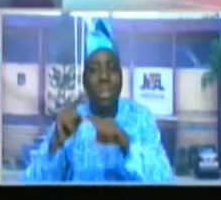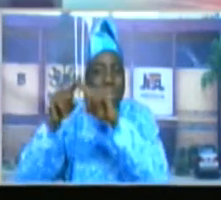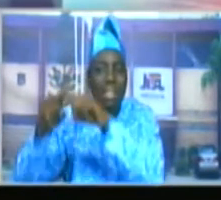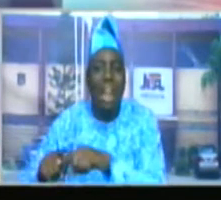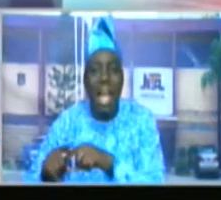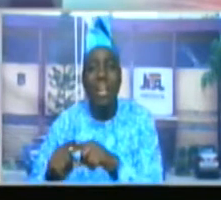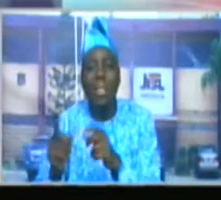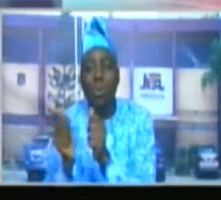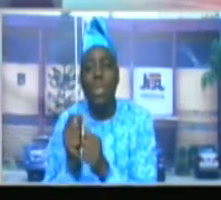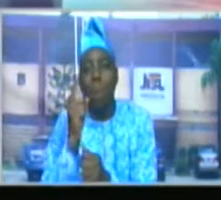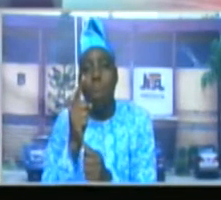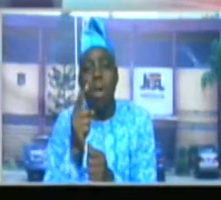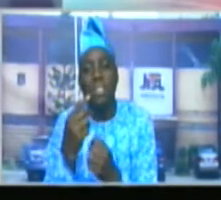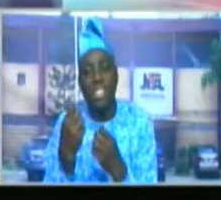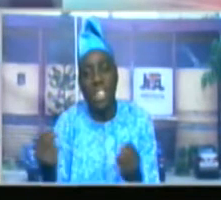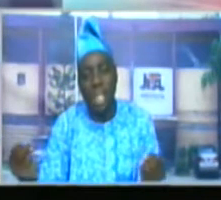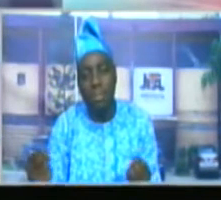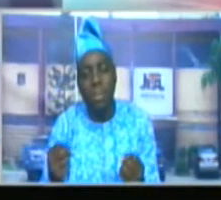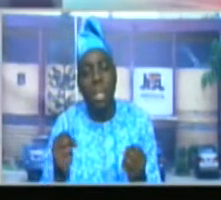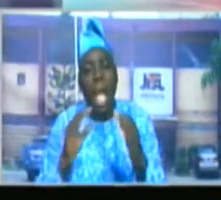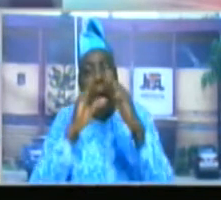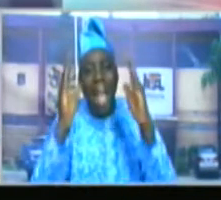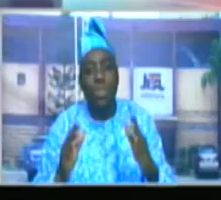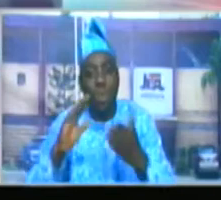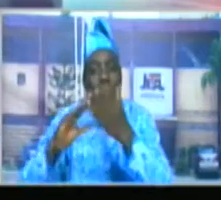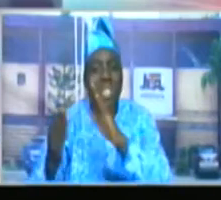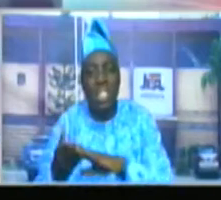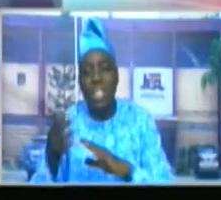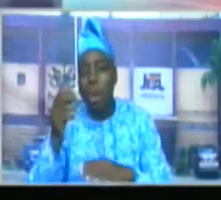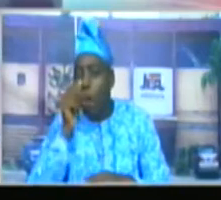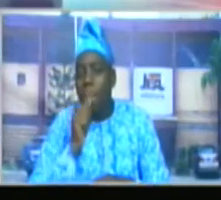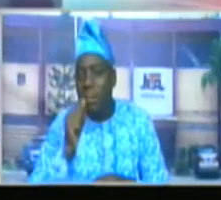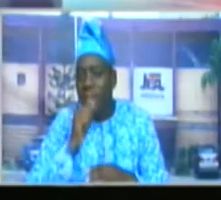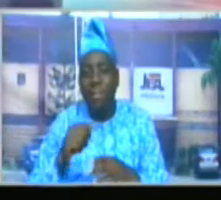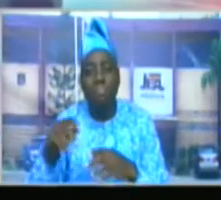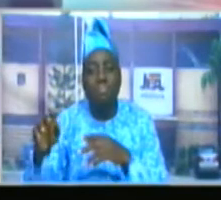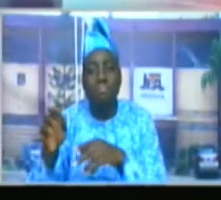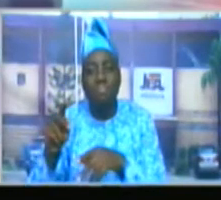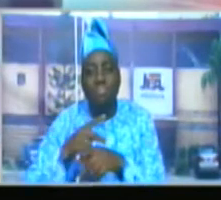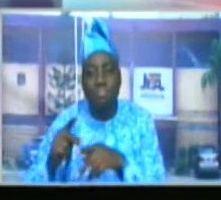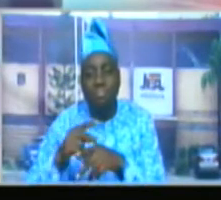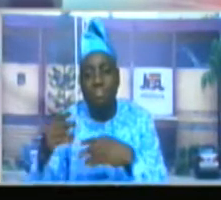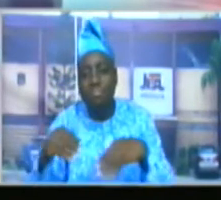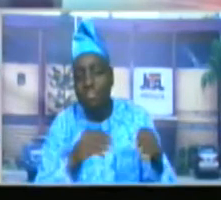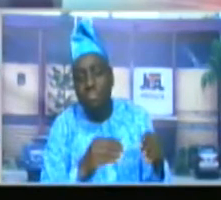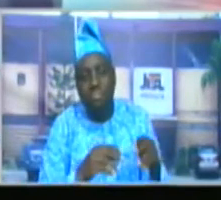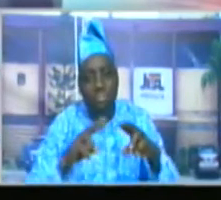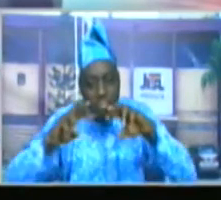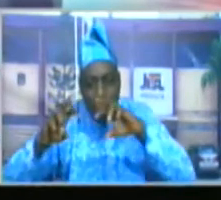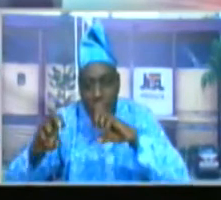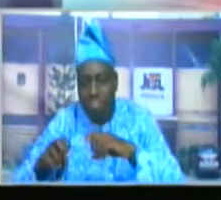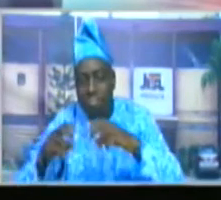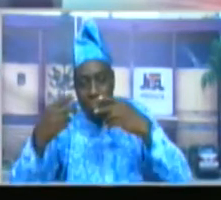system. The House Committee on Power and that of Privatization will commence investigation on the proposed